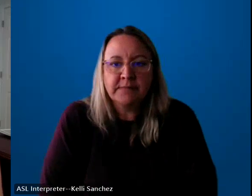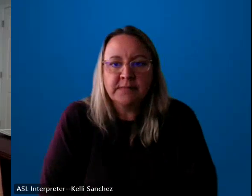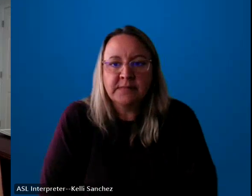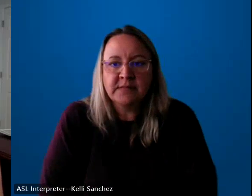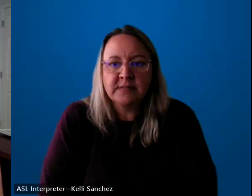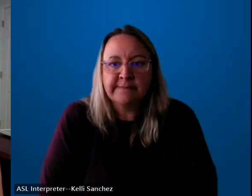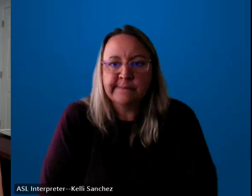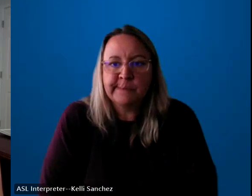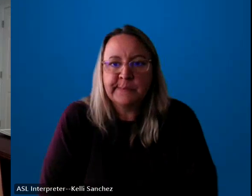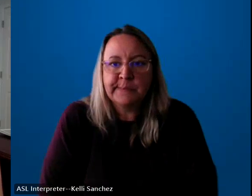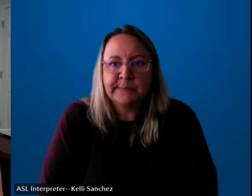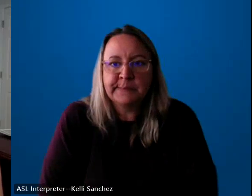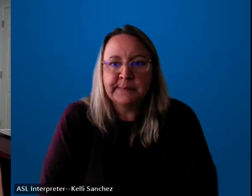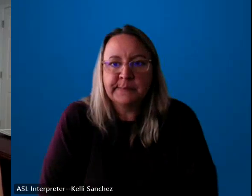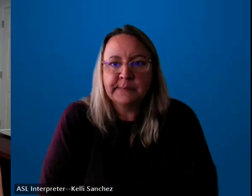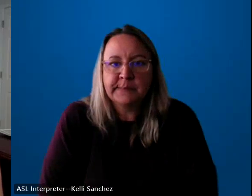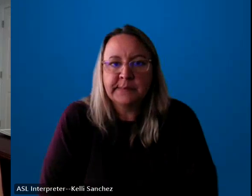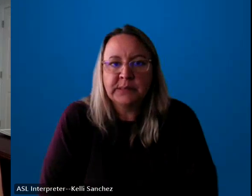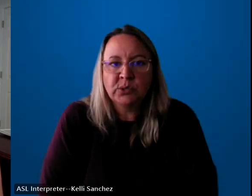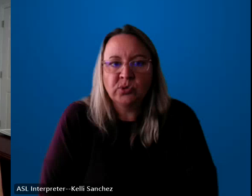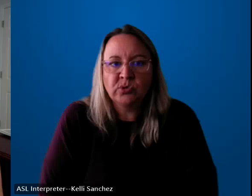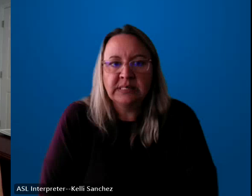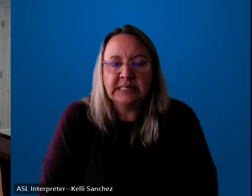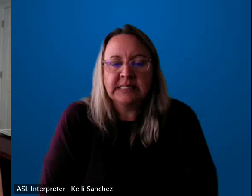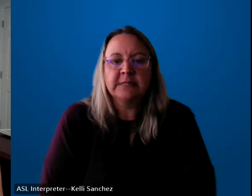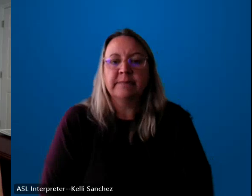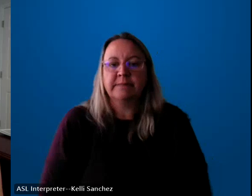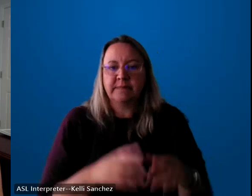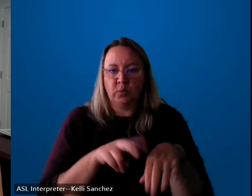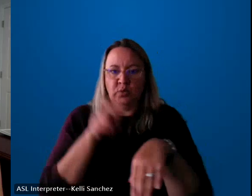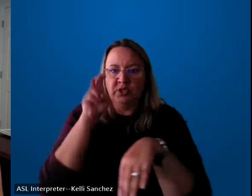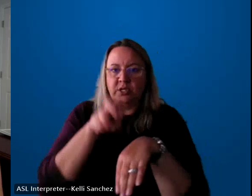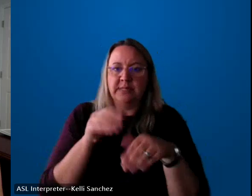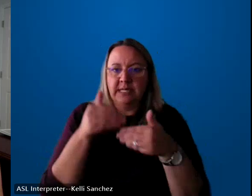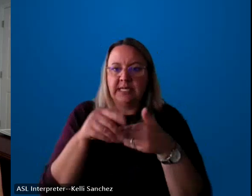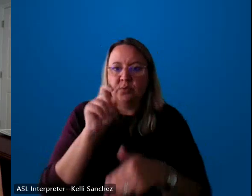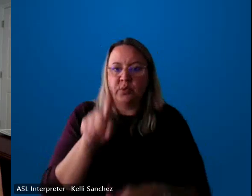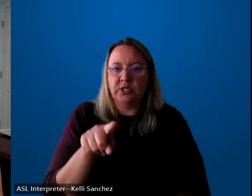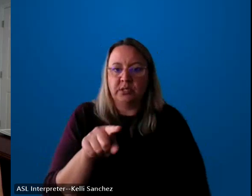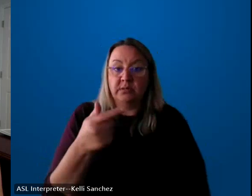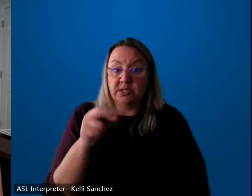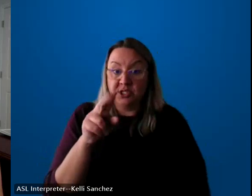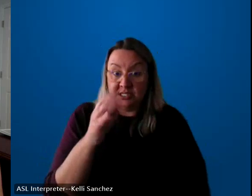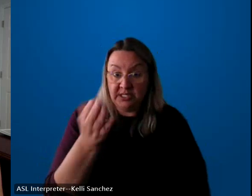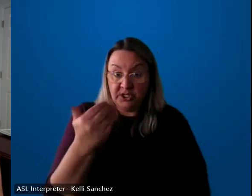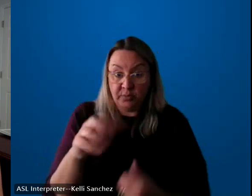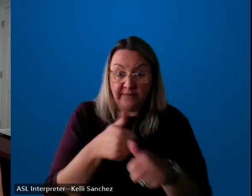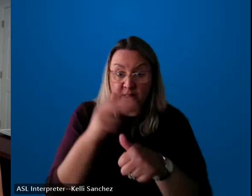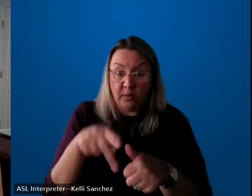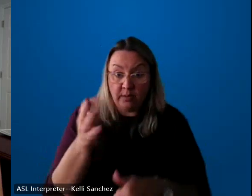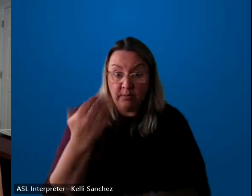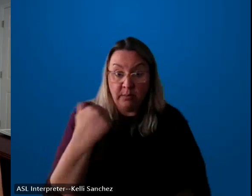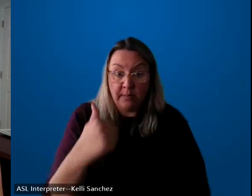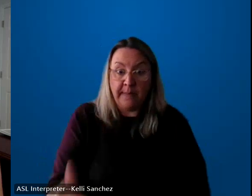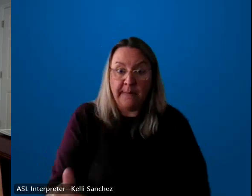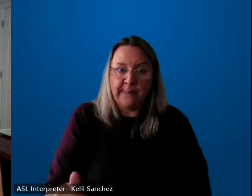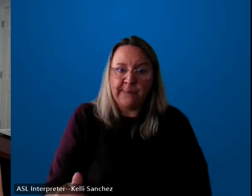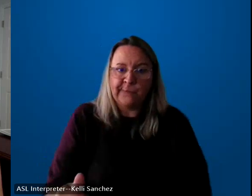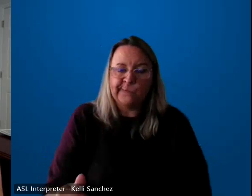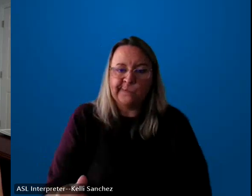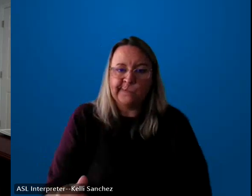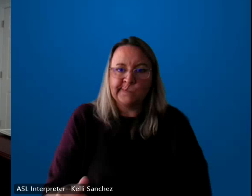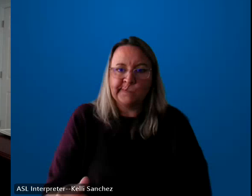Well, let's get on to the next question, and unless Gene, you want to follow up with that. Yeah, yeah. I know